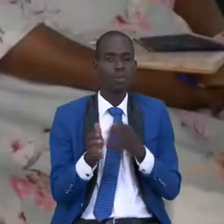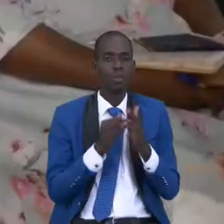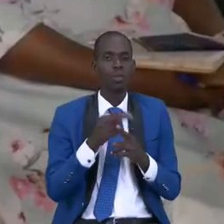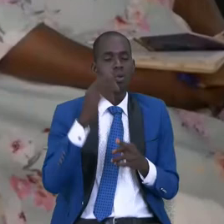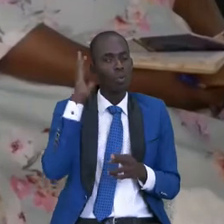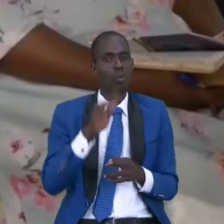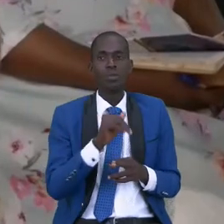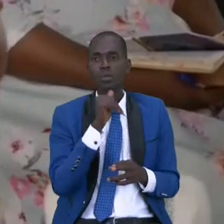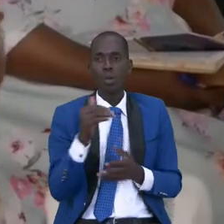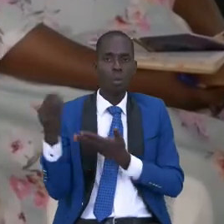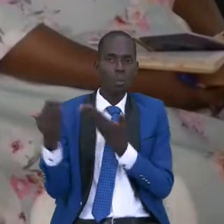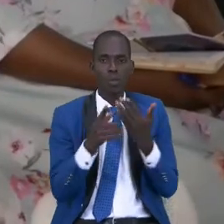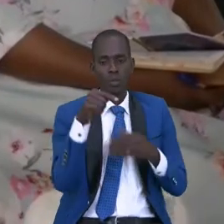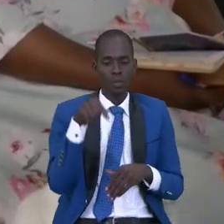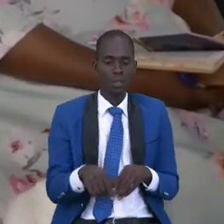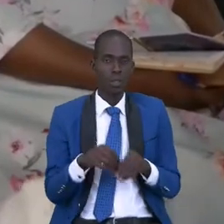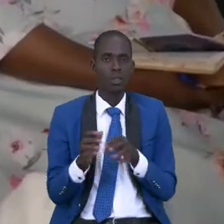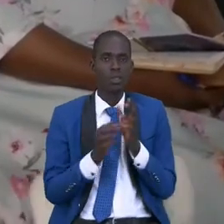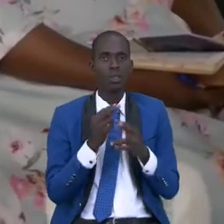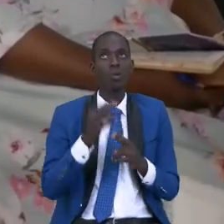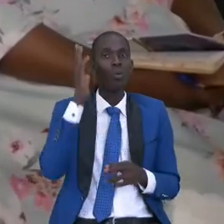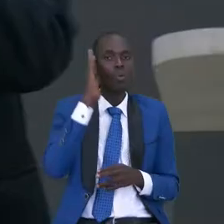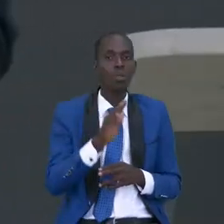down. They will not destroy you.